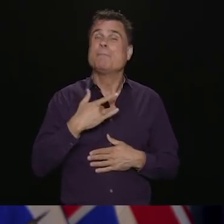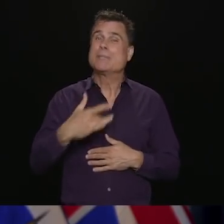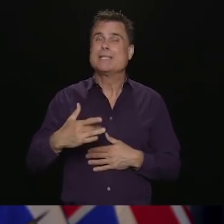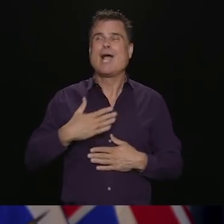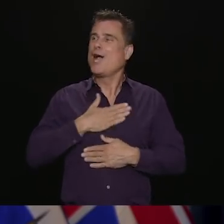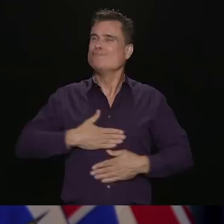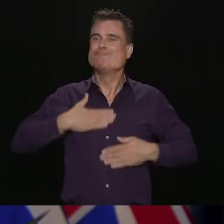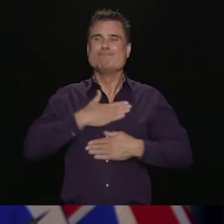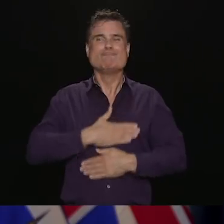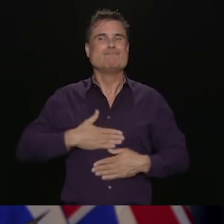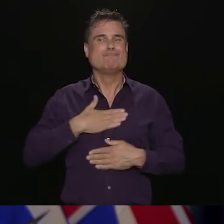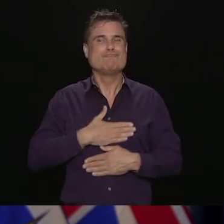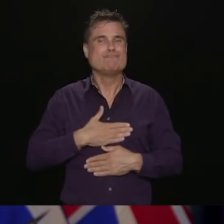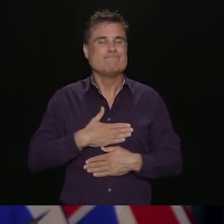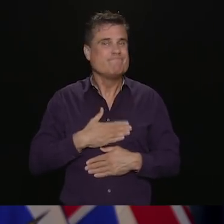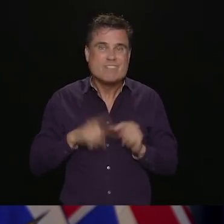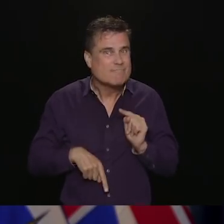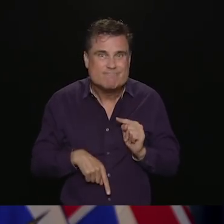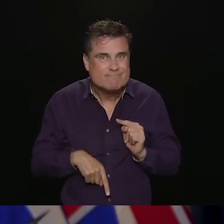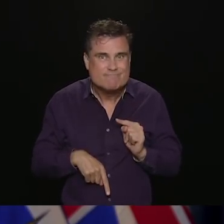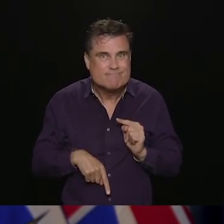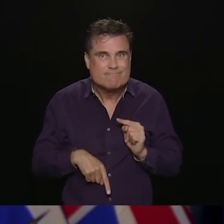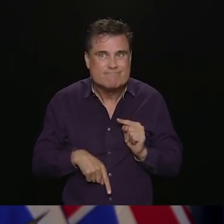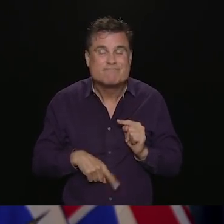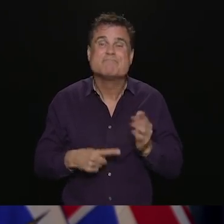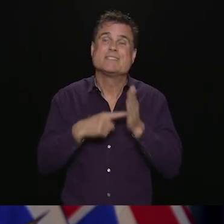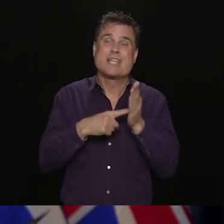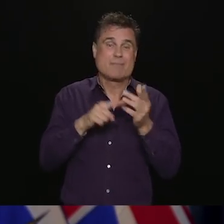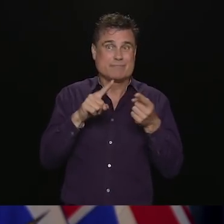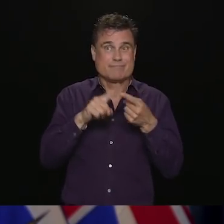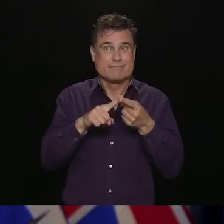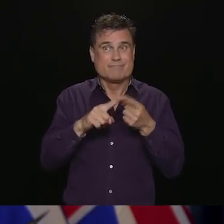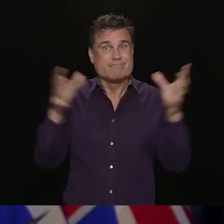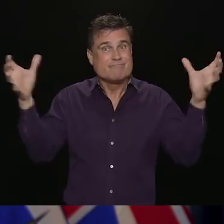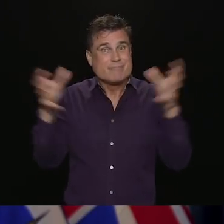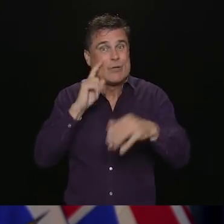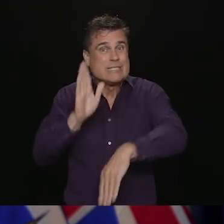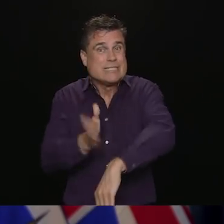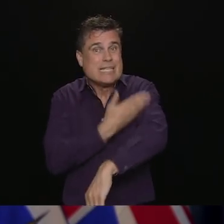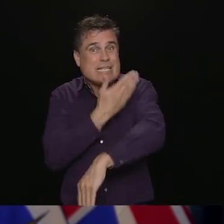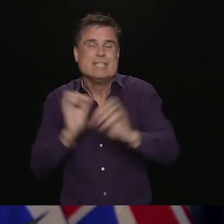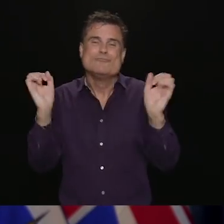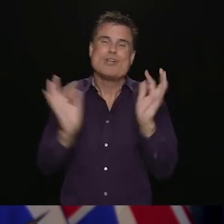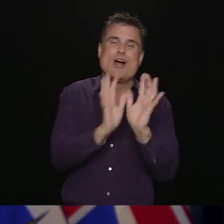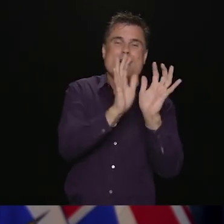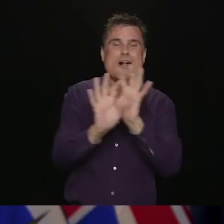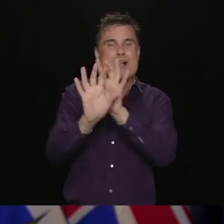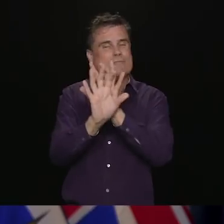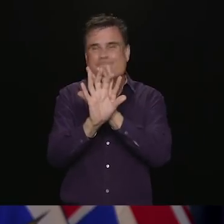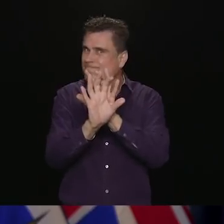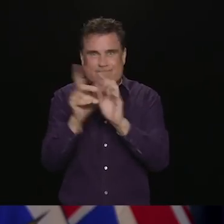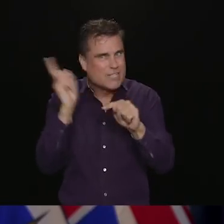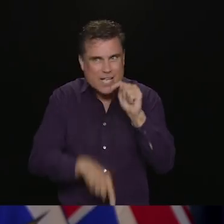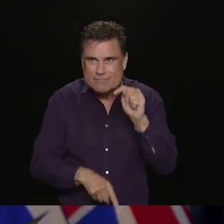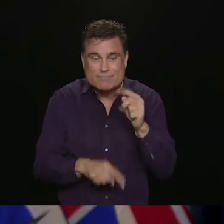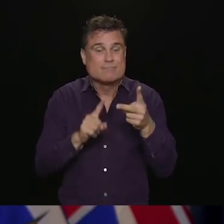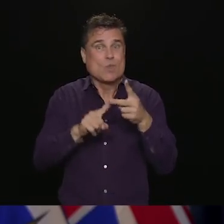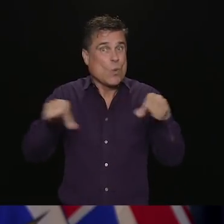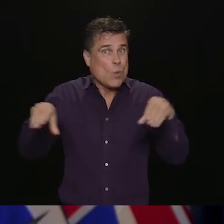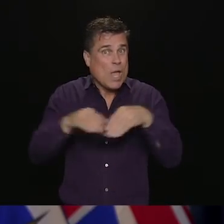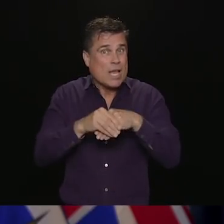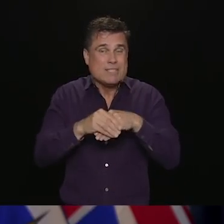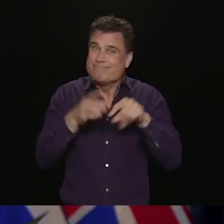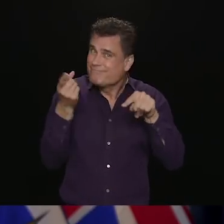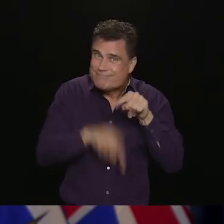and funerals and celebrations like weddings and all those important birthday celebrations. There are also places